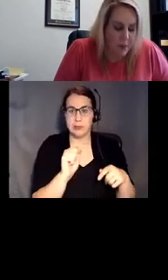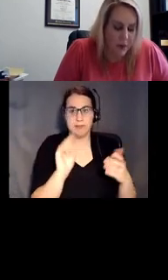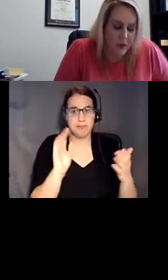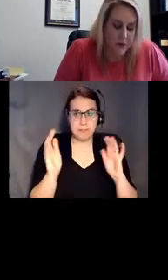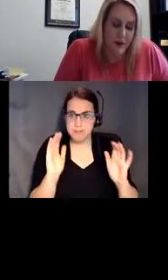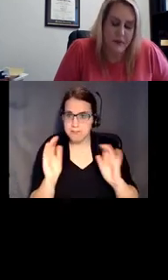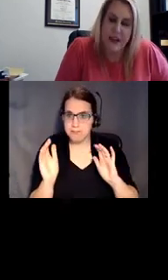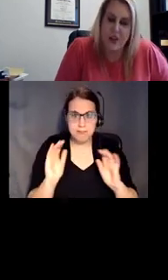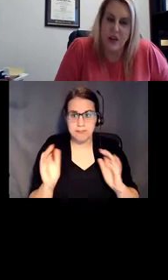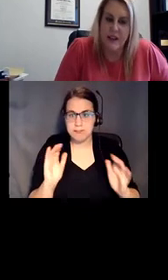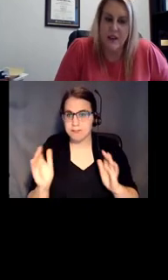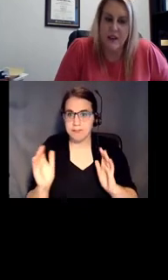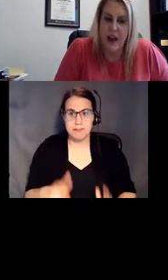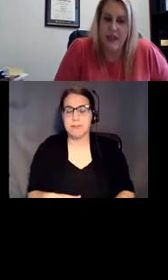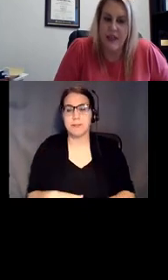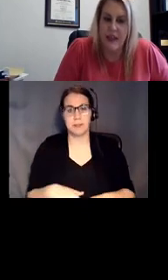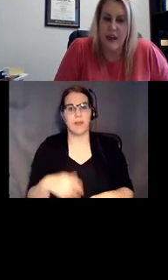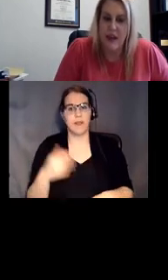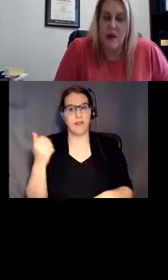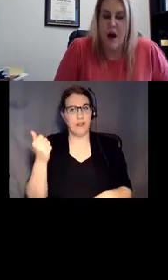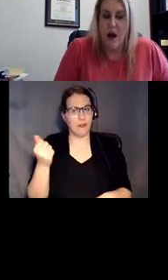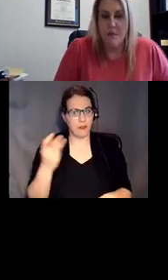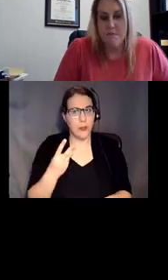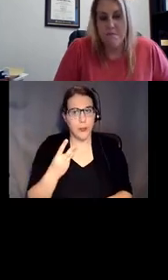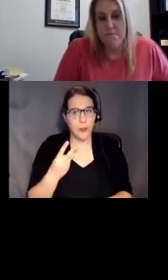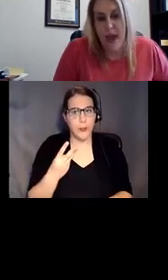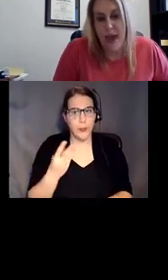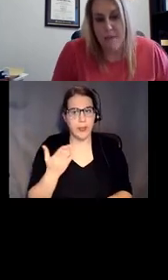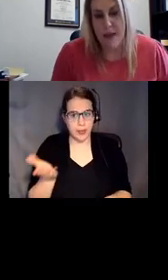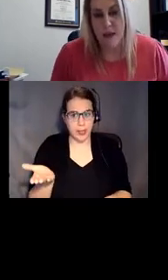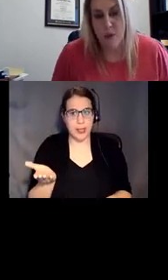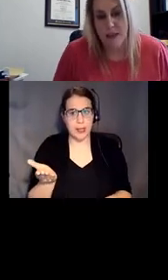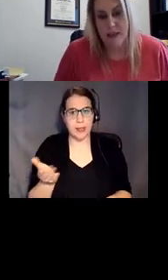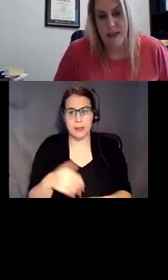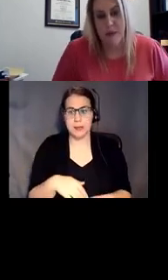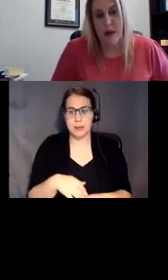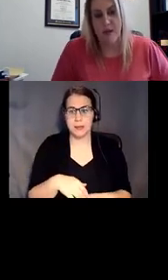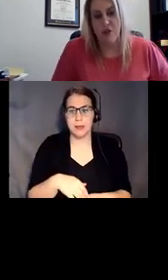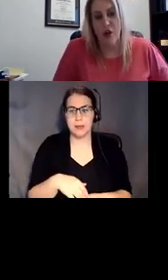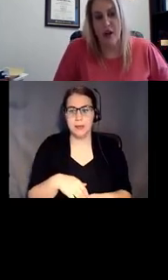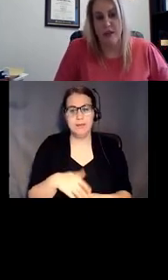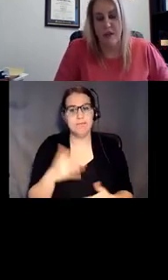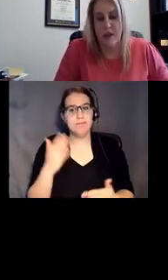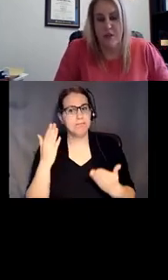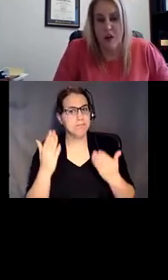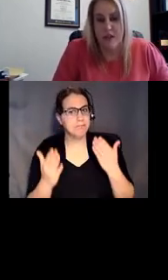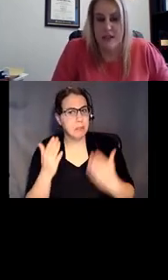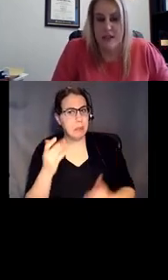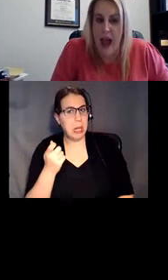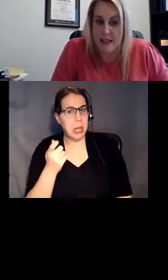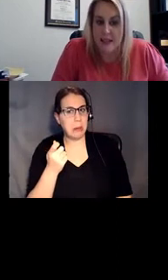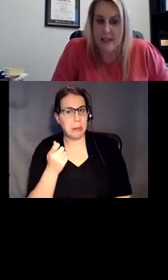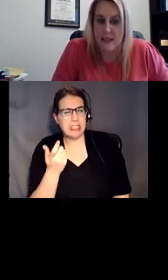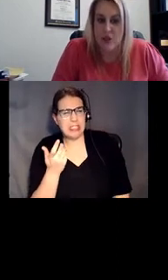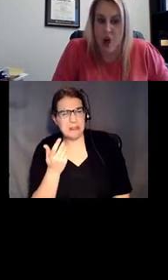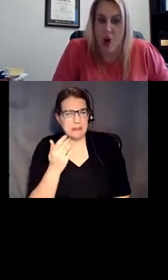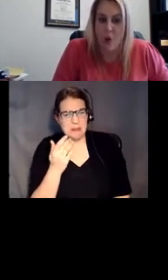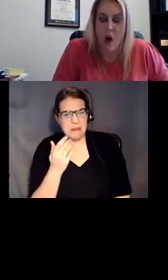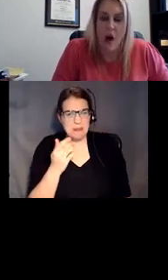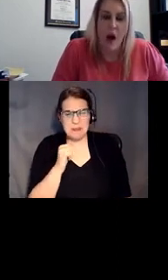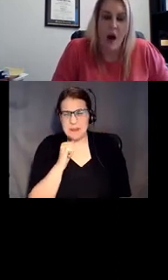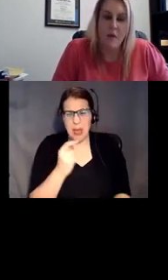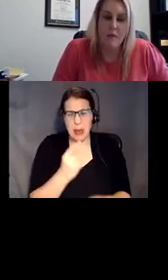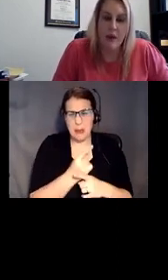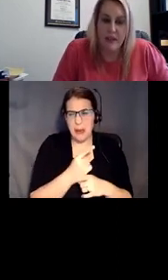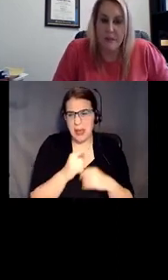are a couple of things on here that I think may be a little misleading about the trust as far as the taxes